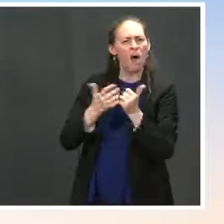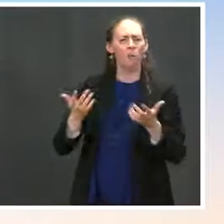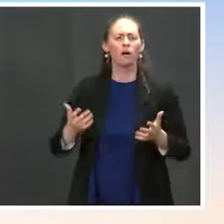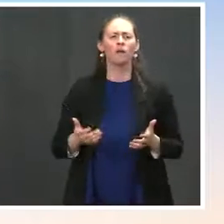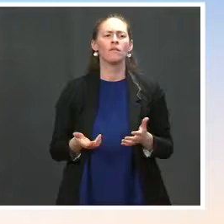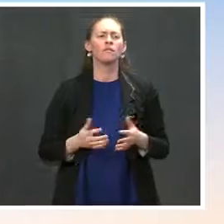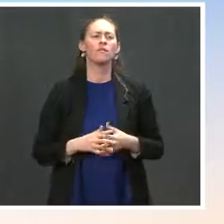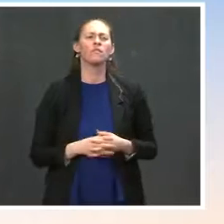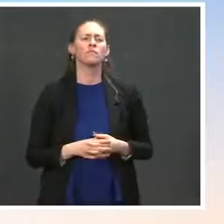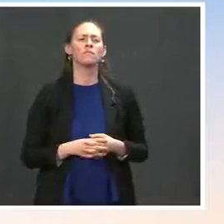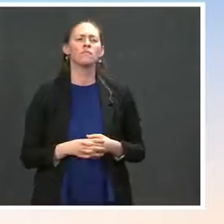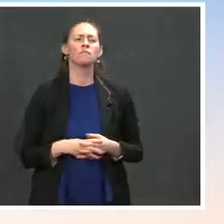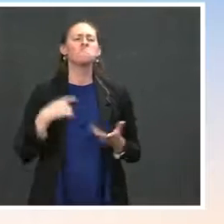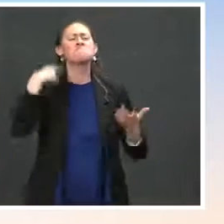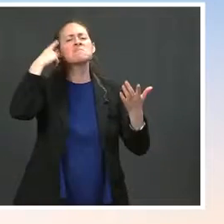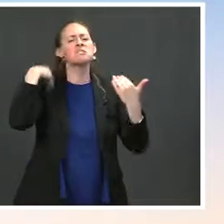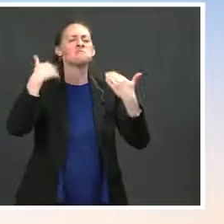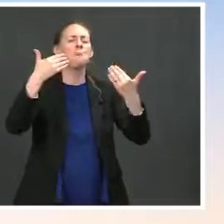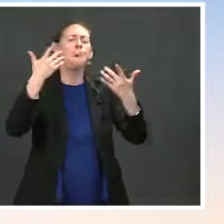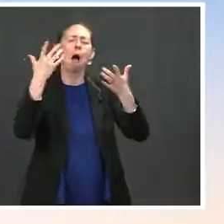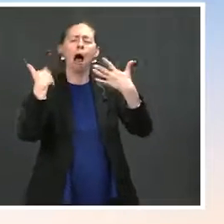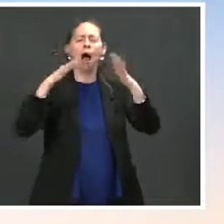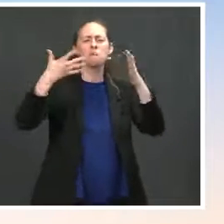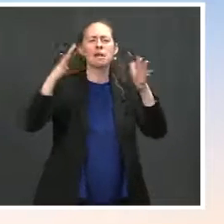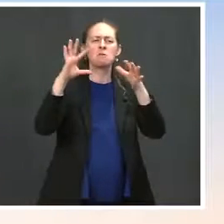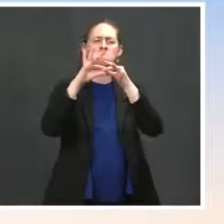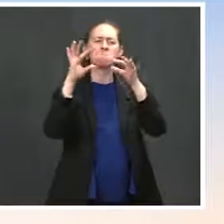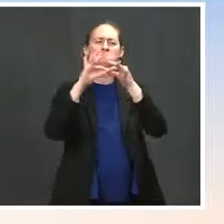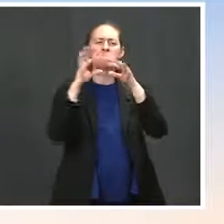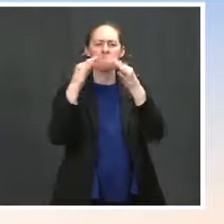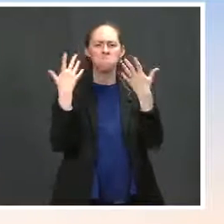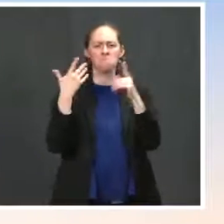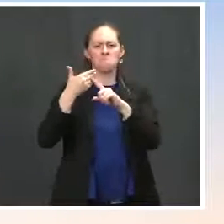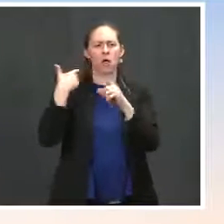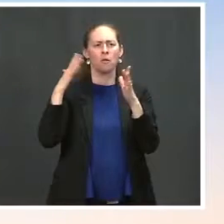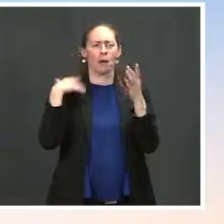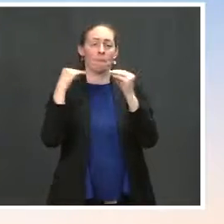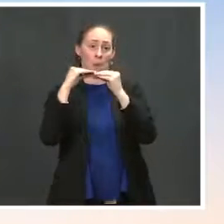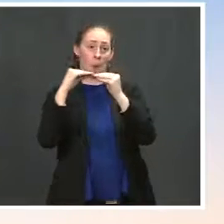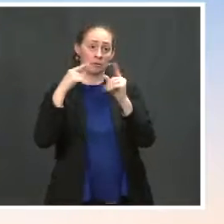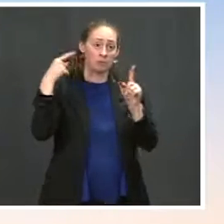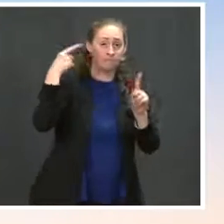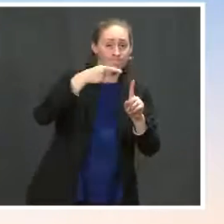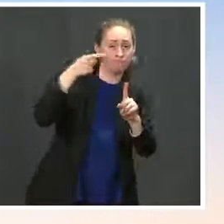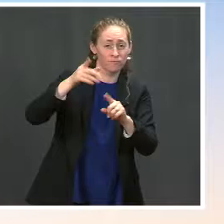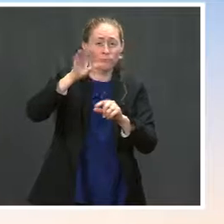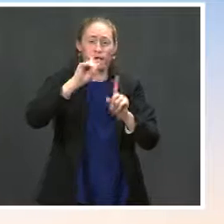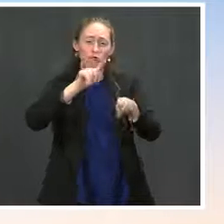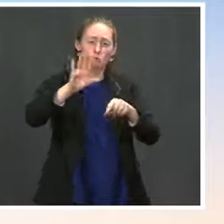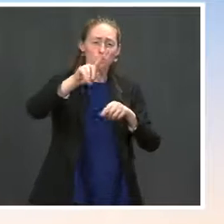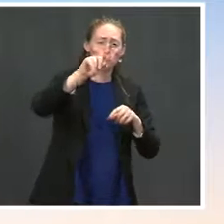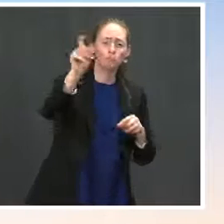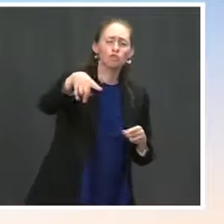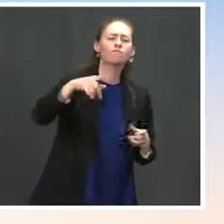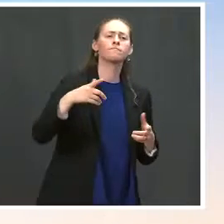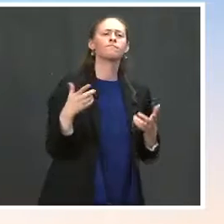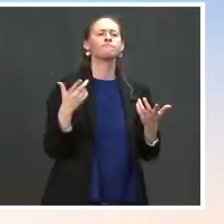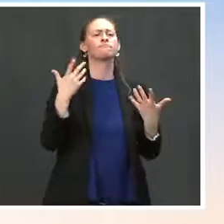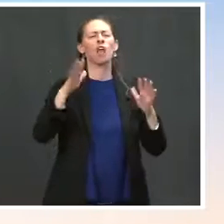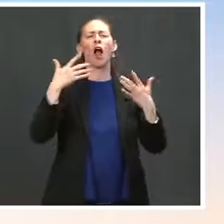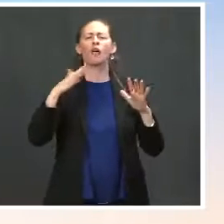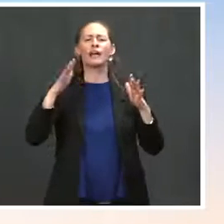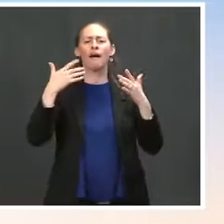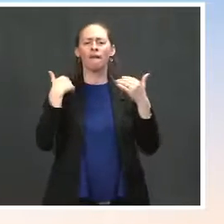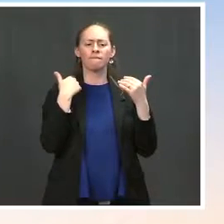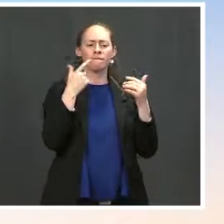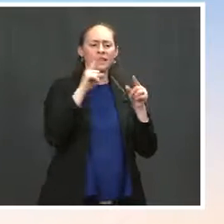as we've talked about a little bit, or as I just alluded to a little bit, but let me try to get more directly at your question, there are steps that are already underway. Right?